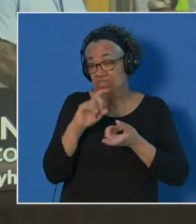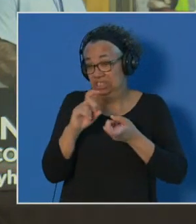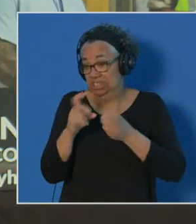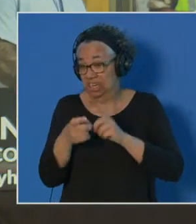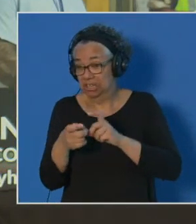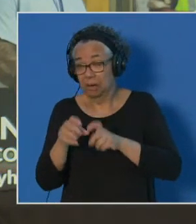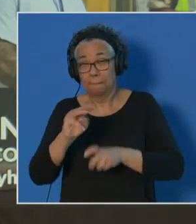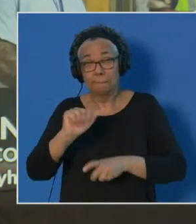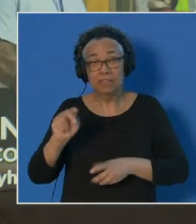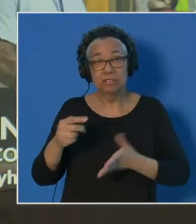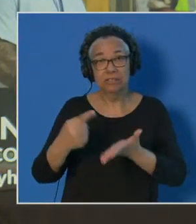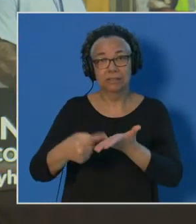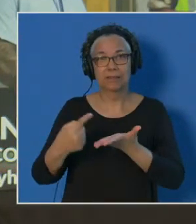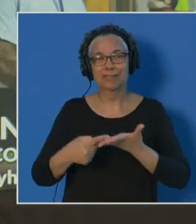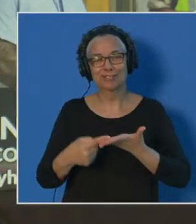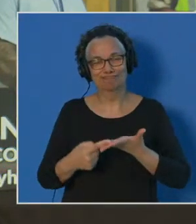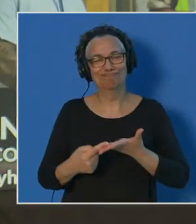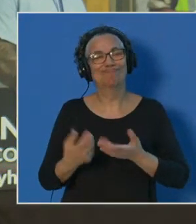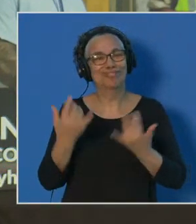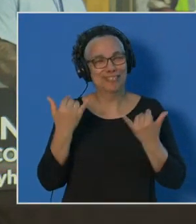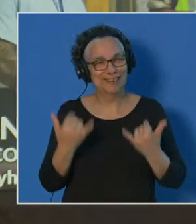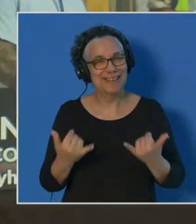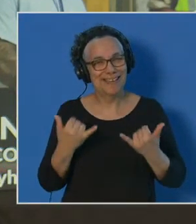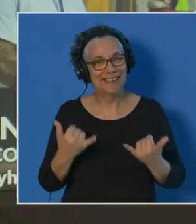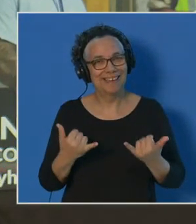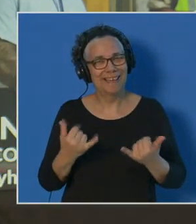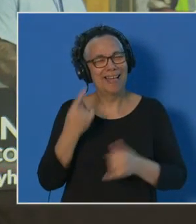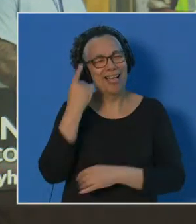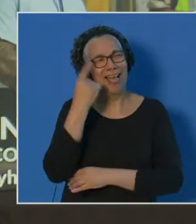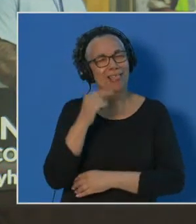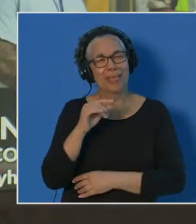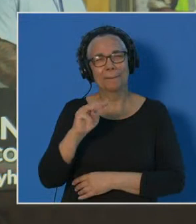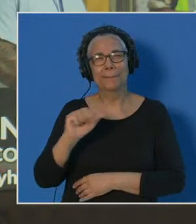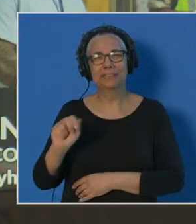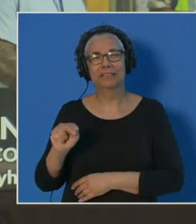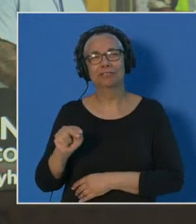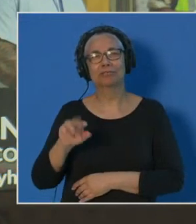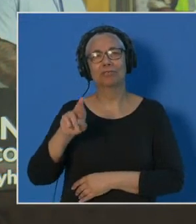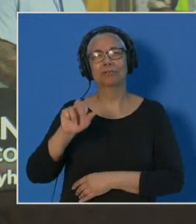ministers who were discussing this earlier today. I think Minister Walter Oban,